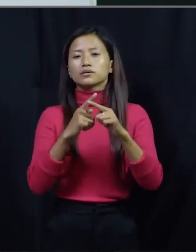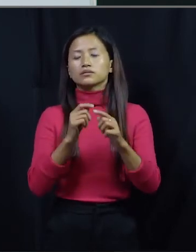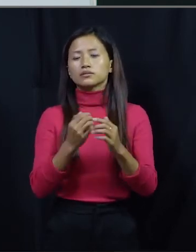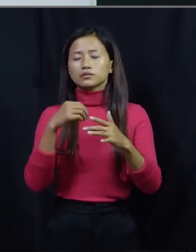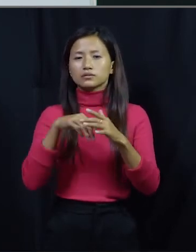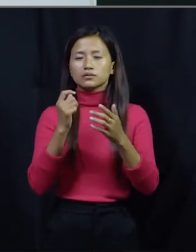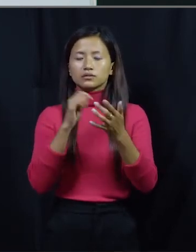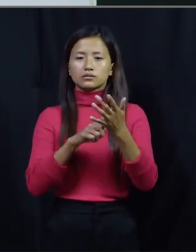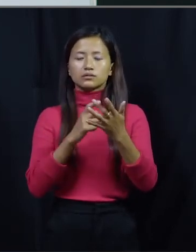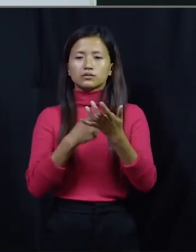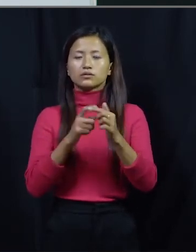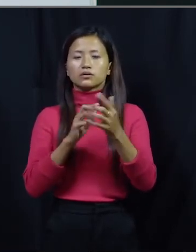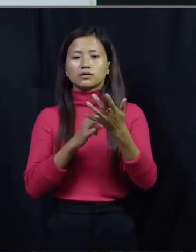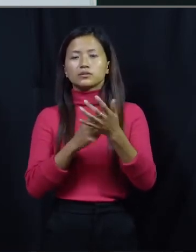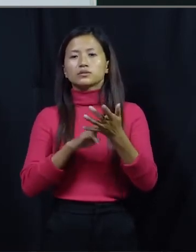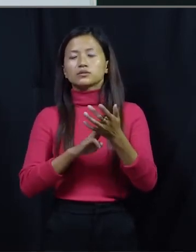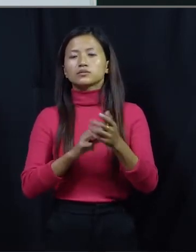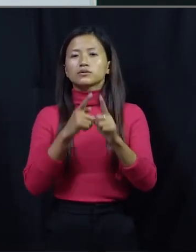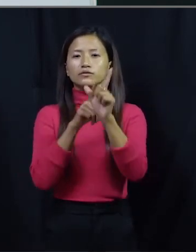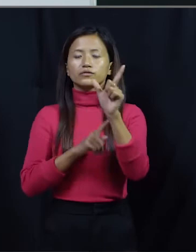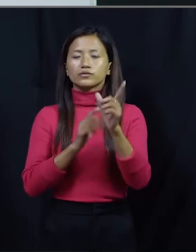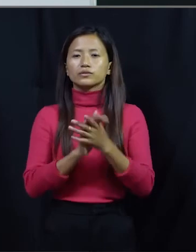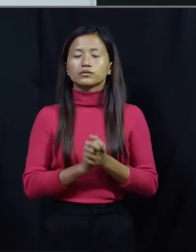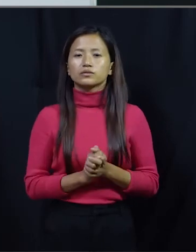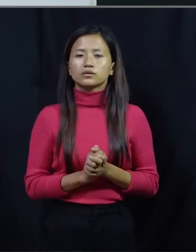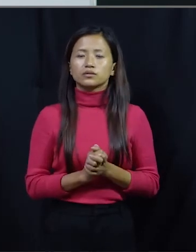y. Only you have x here and the